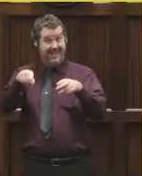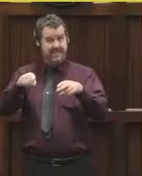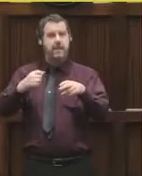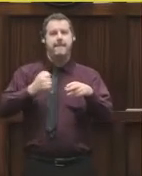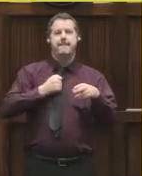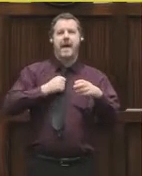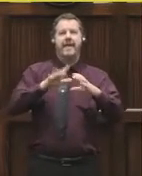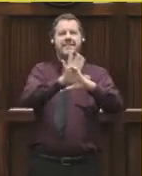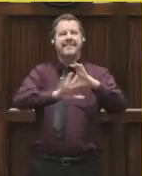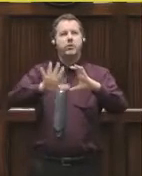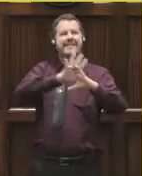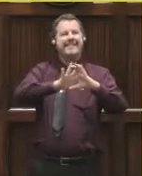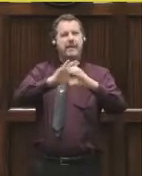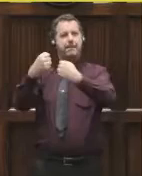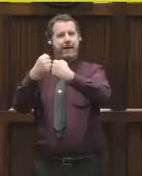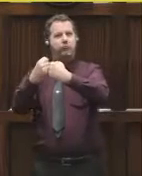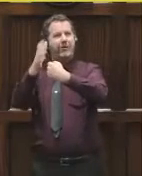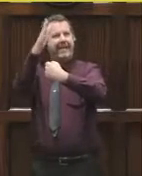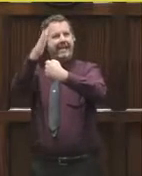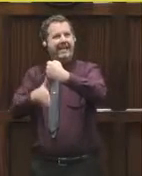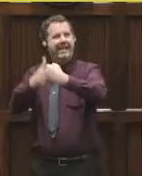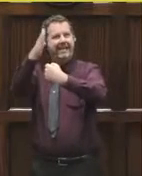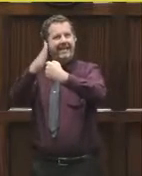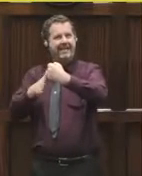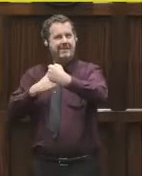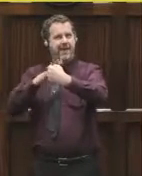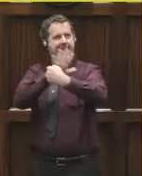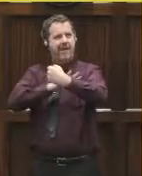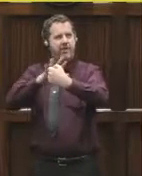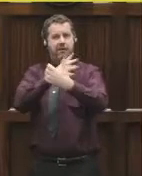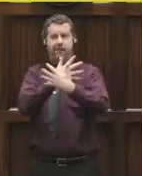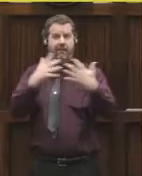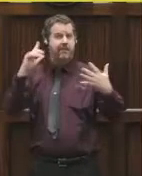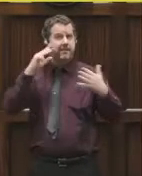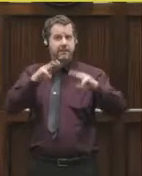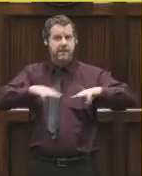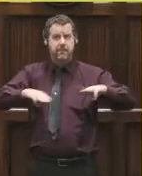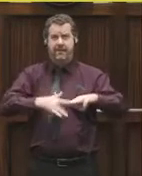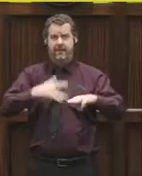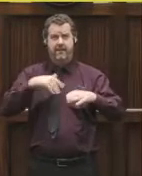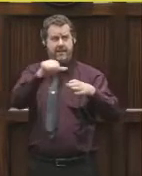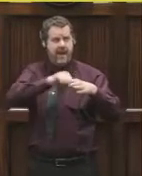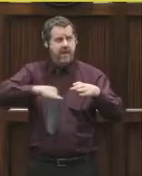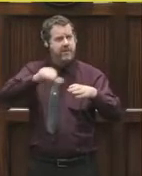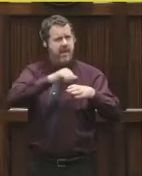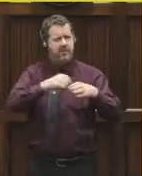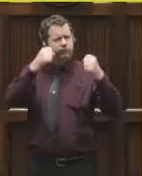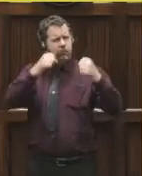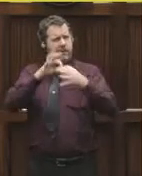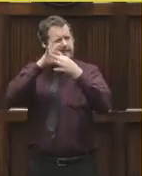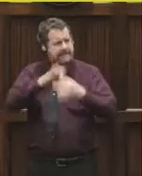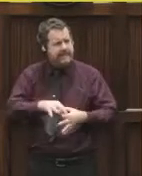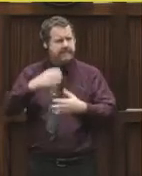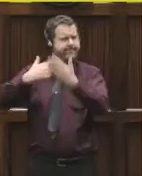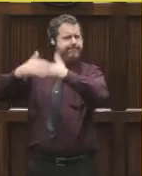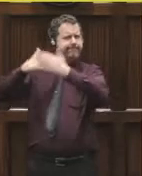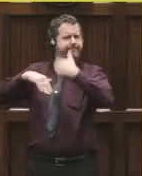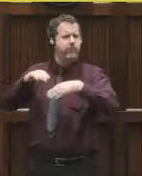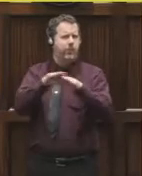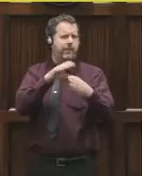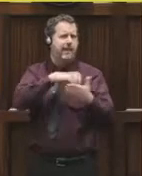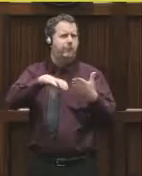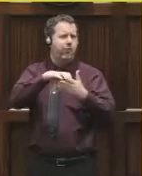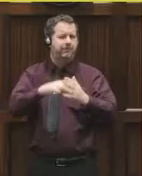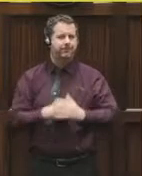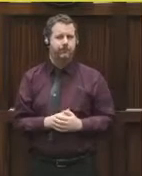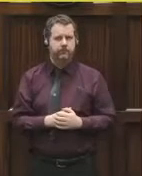constituency, with many deaf people living in the area, and links with the local community on the Navan Road as well. Irish Sign Language